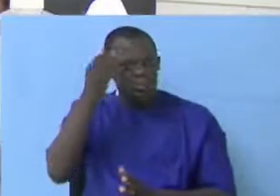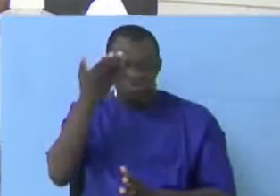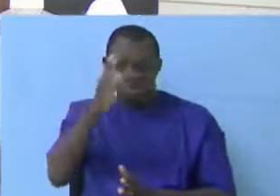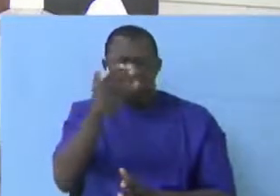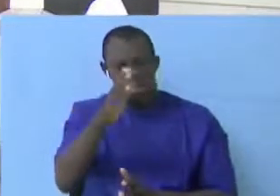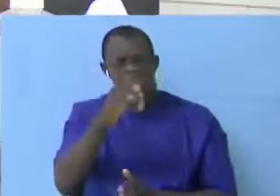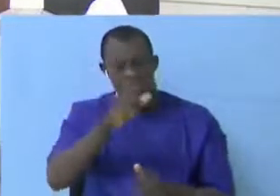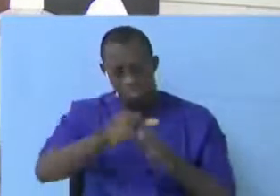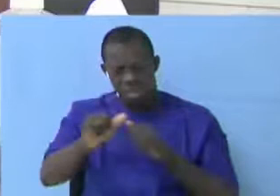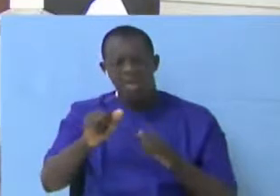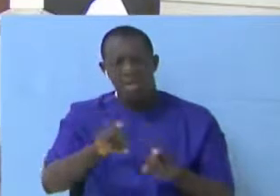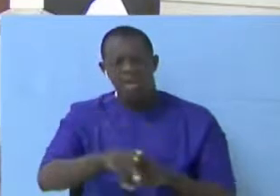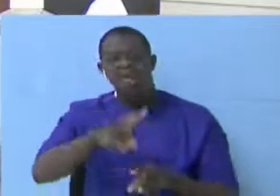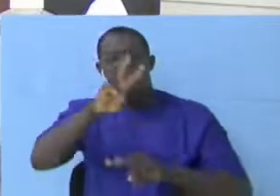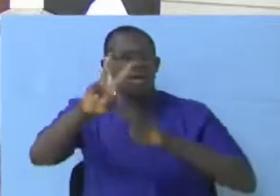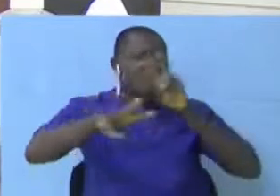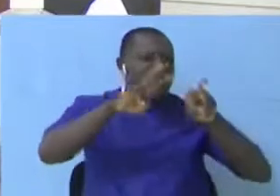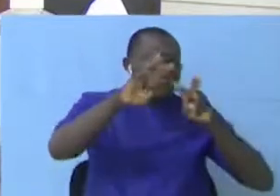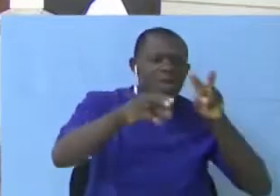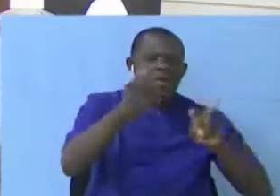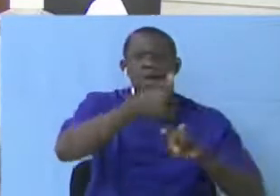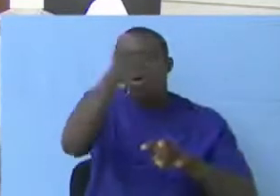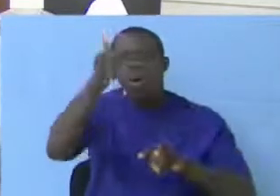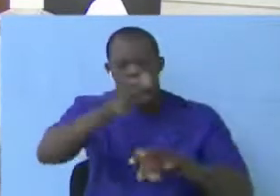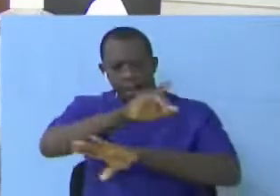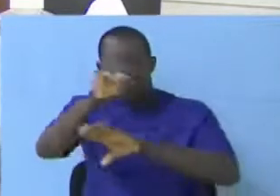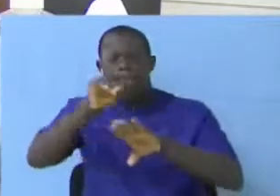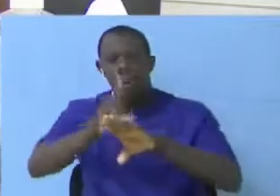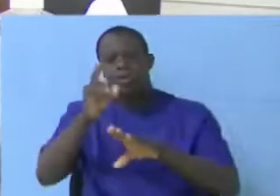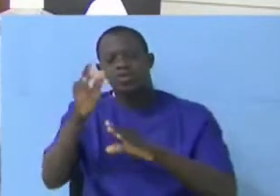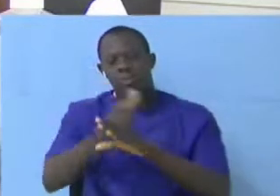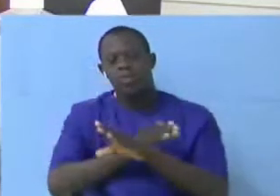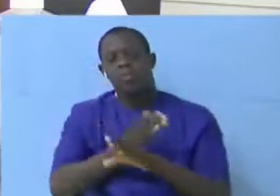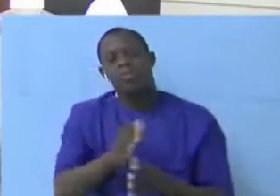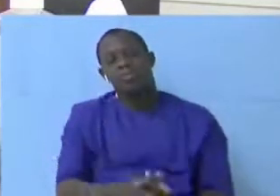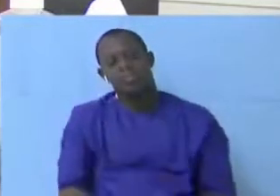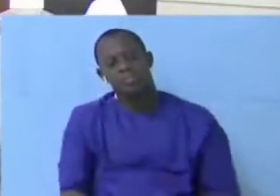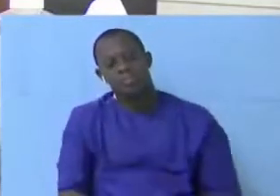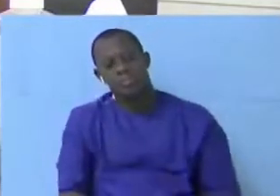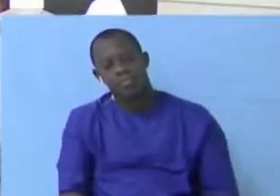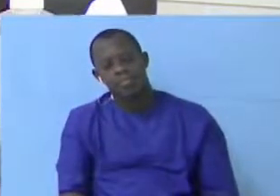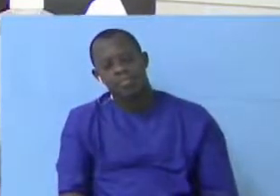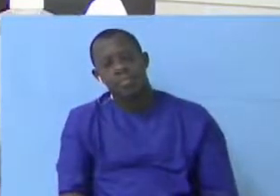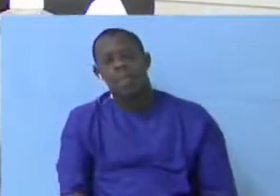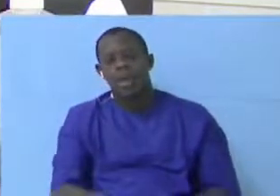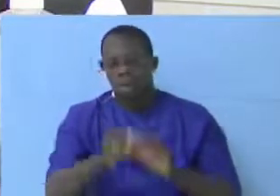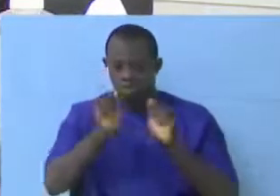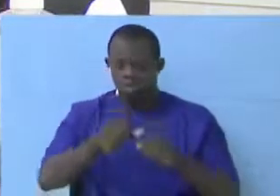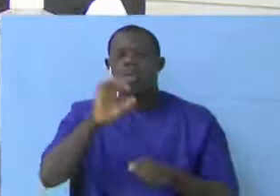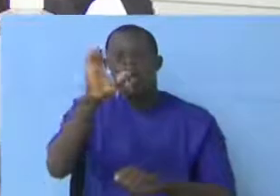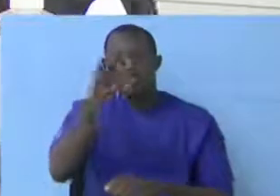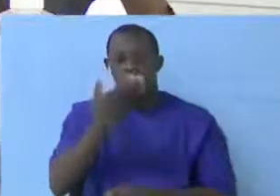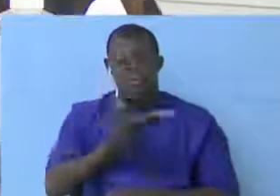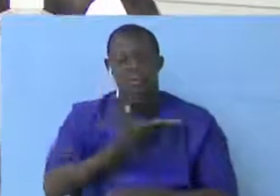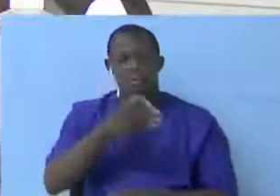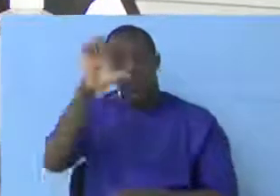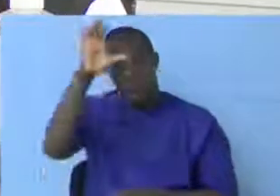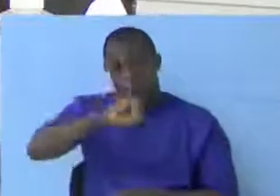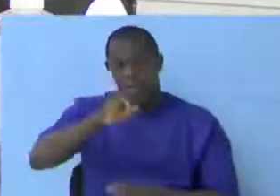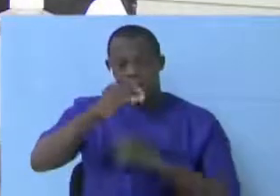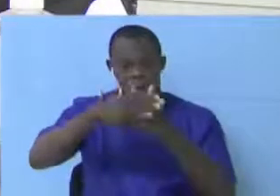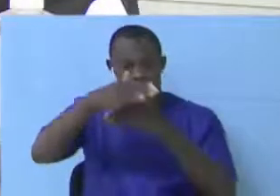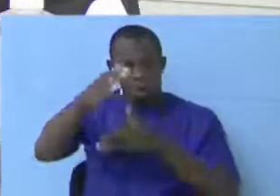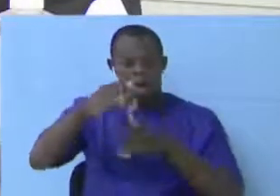they were deposited. be able to have a good picture of what